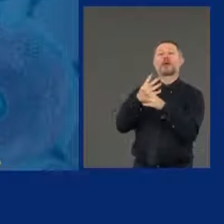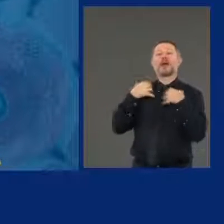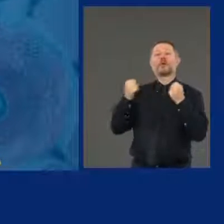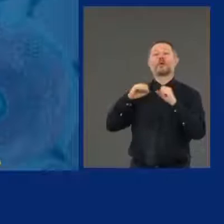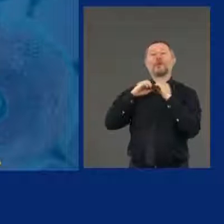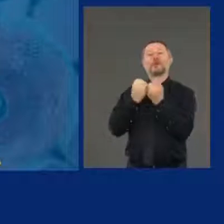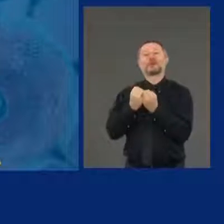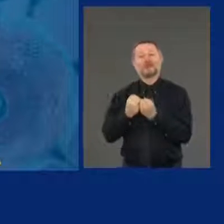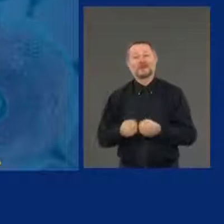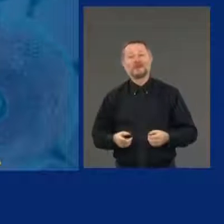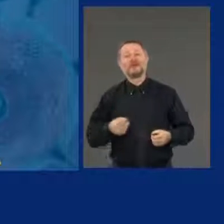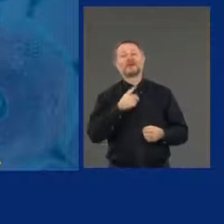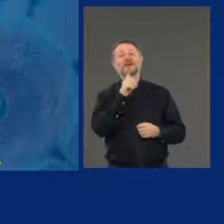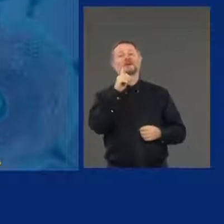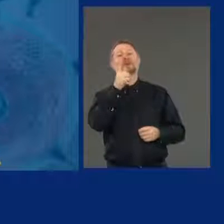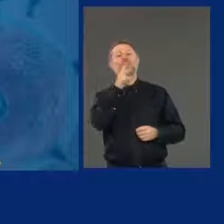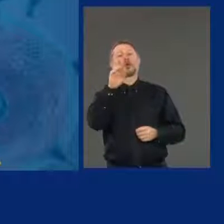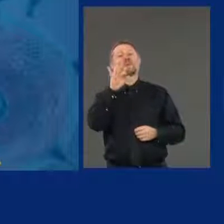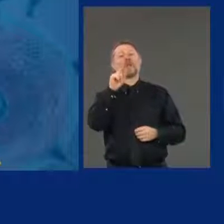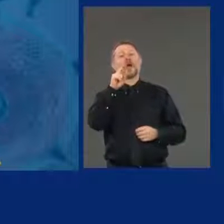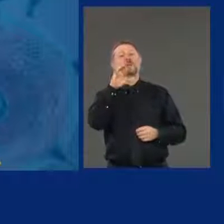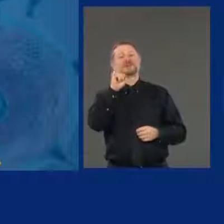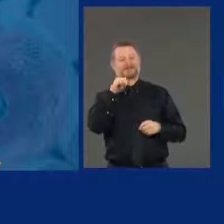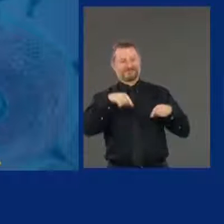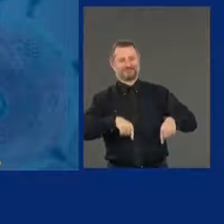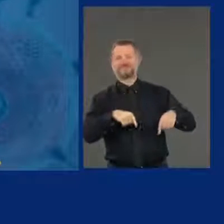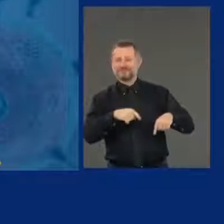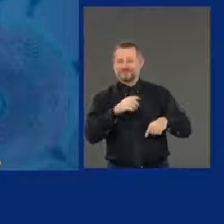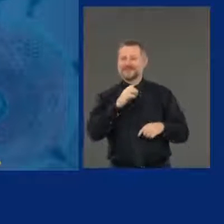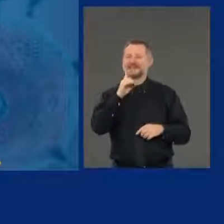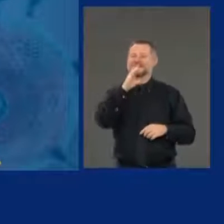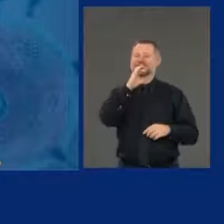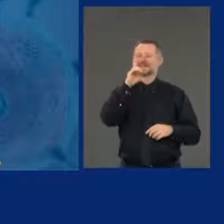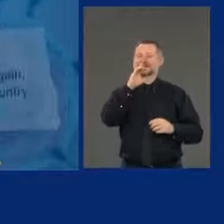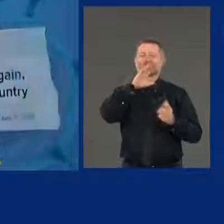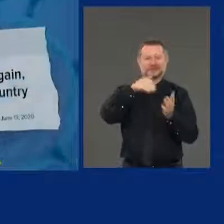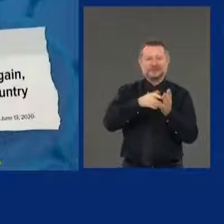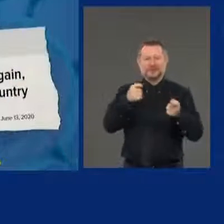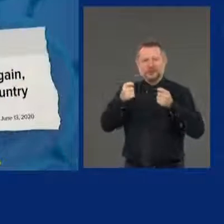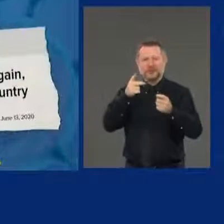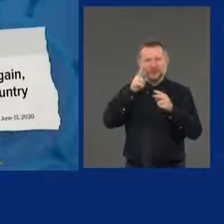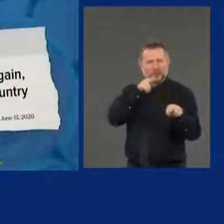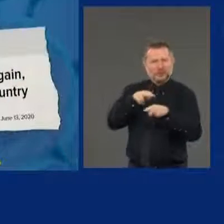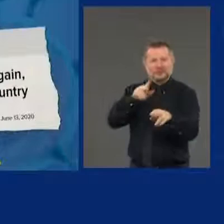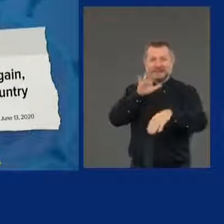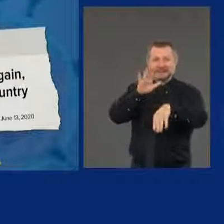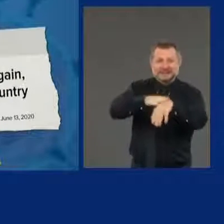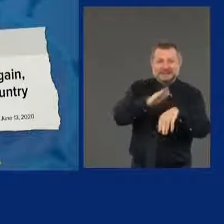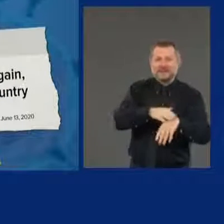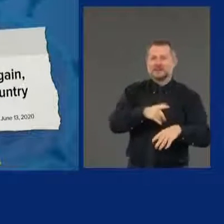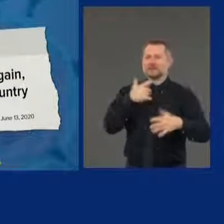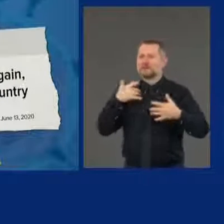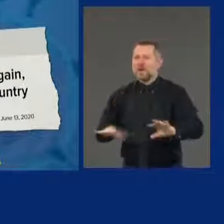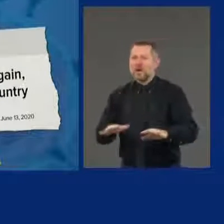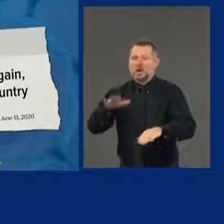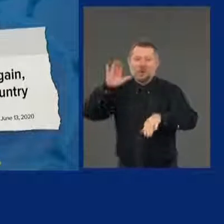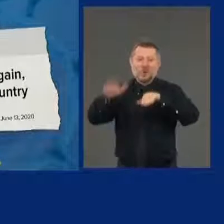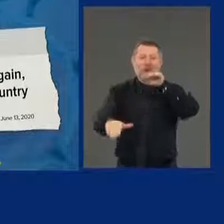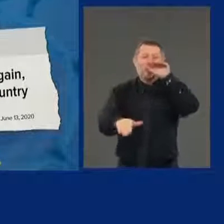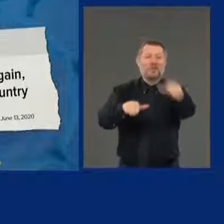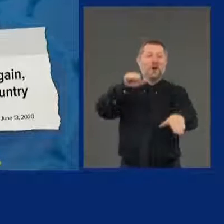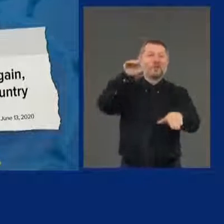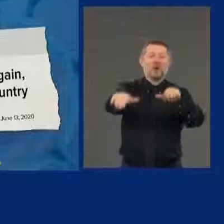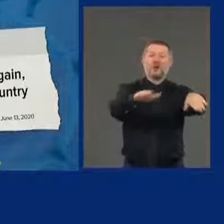is talking about it. You couldn't have more warnings from any additional sources. They're even talking